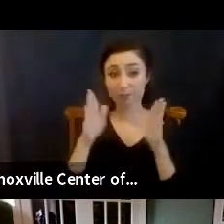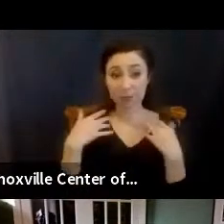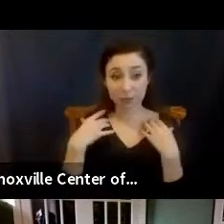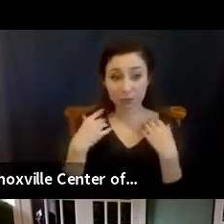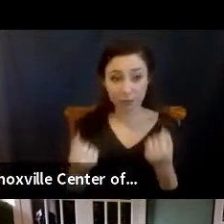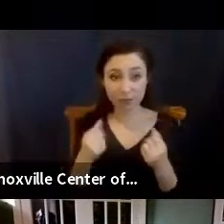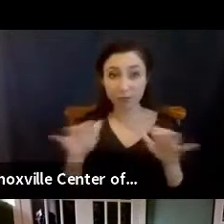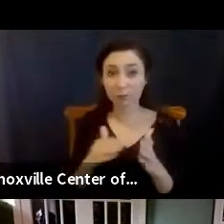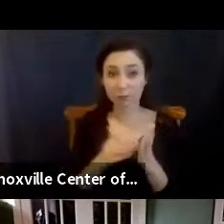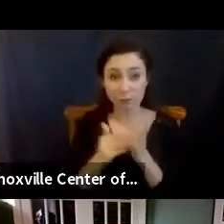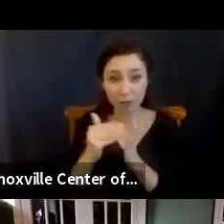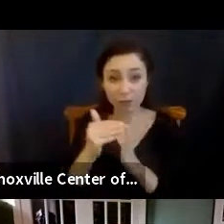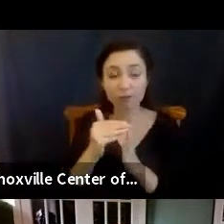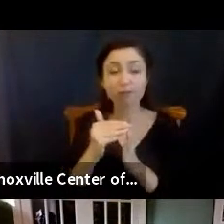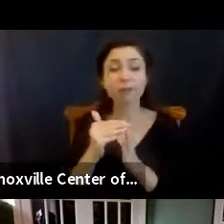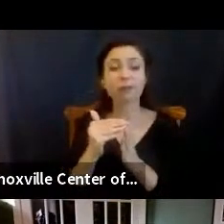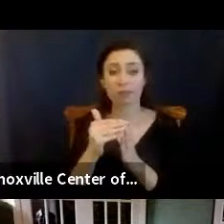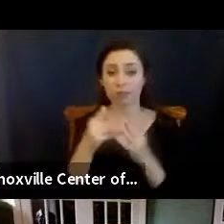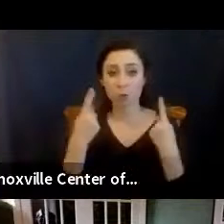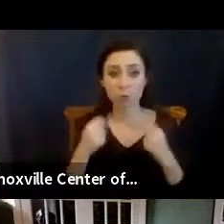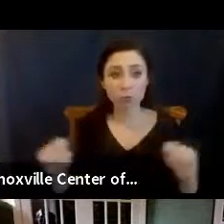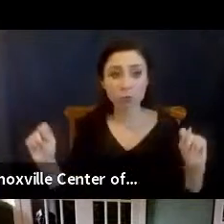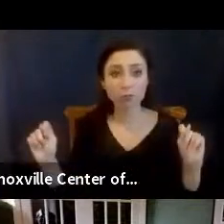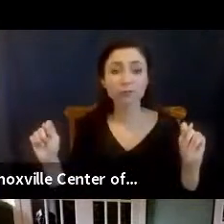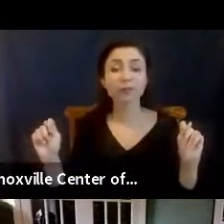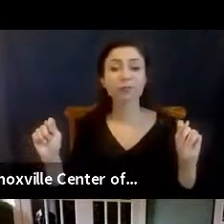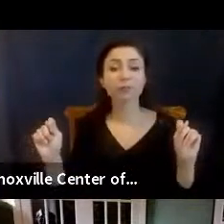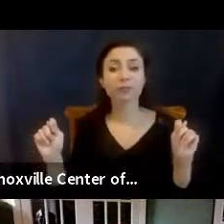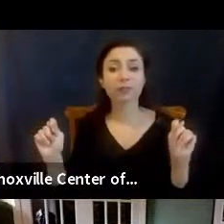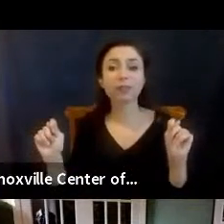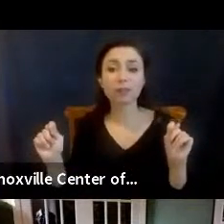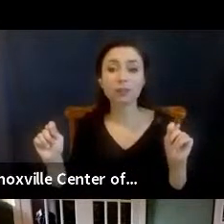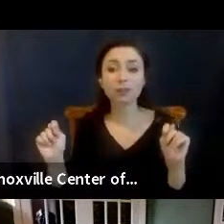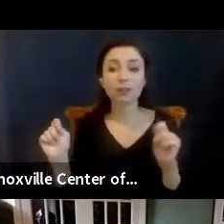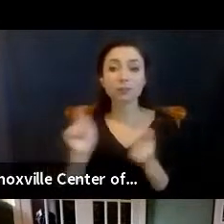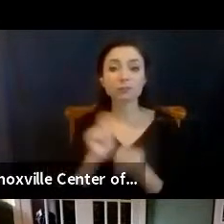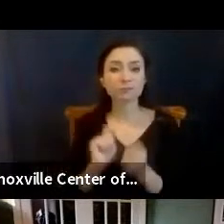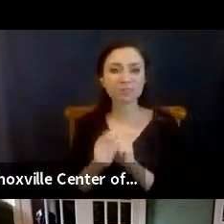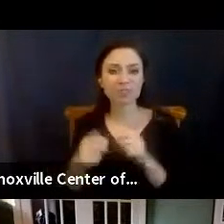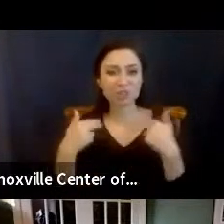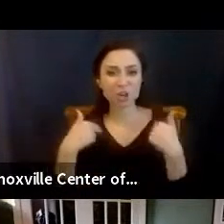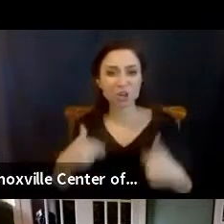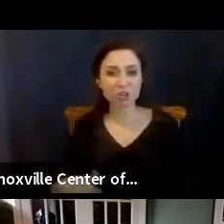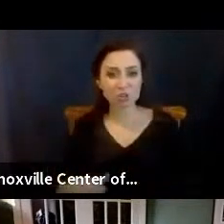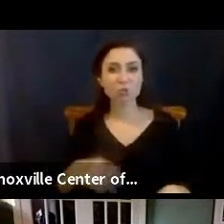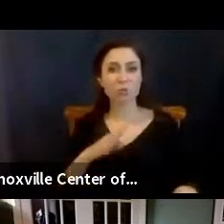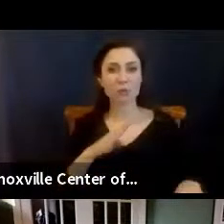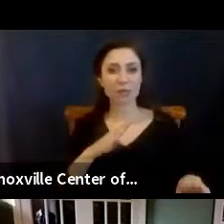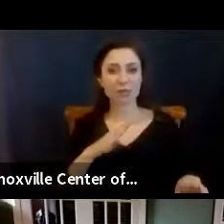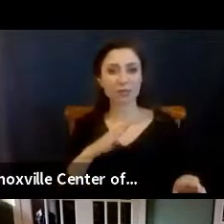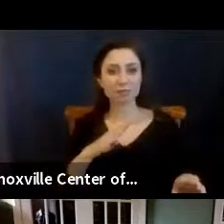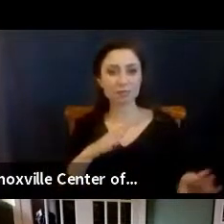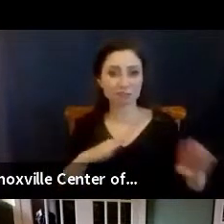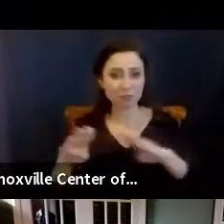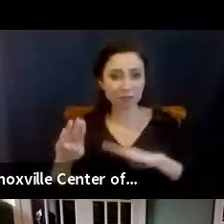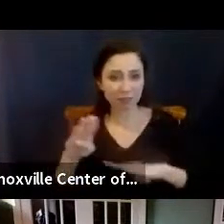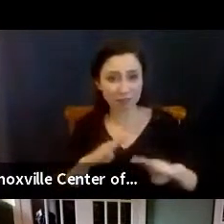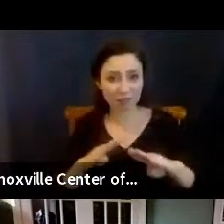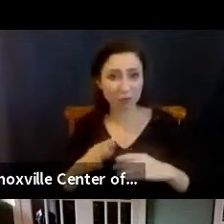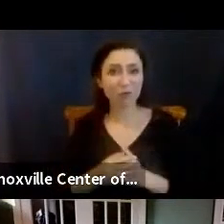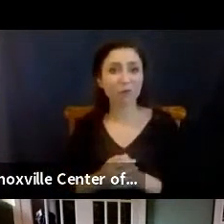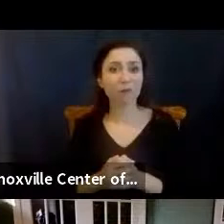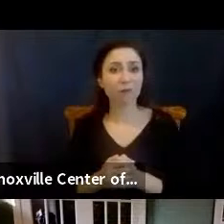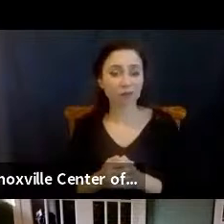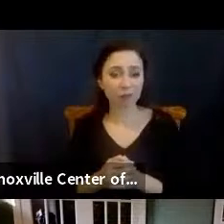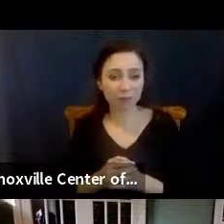time. We are trying to change human behavior. And doing